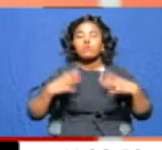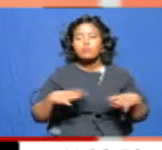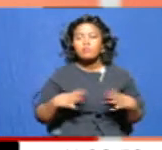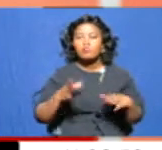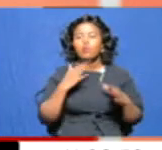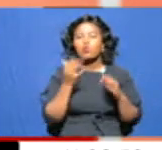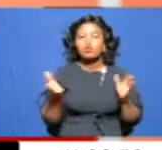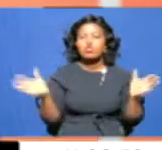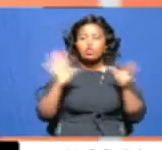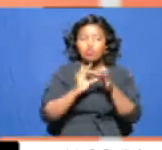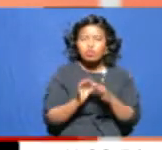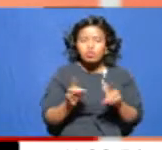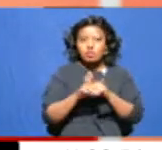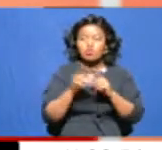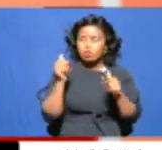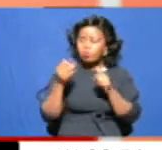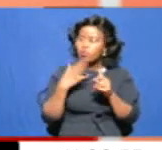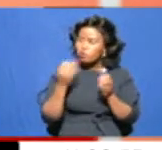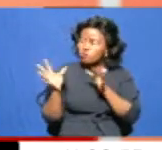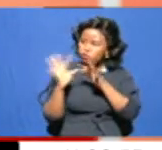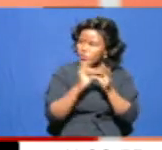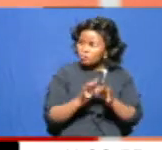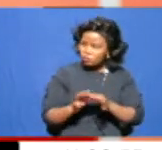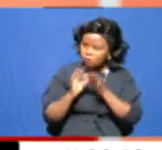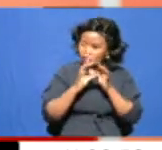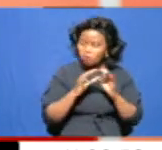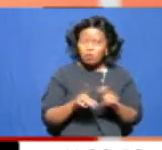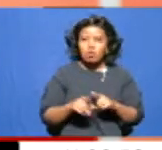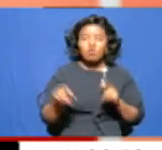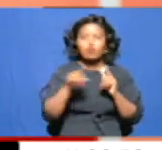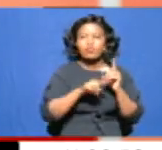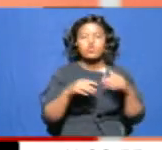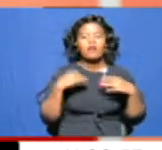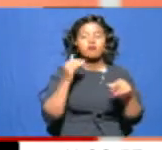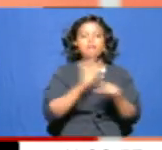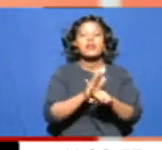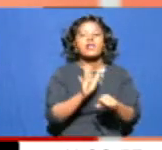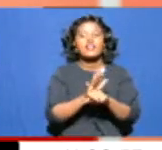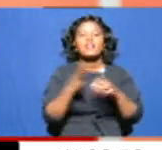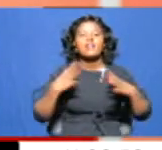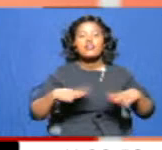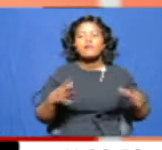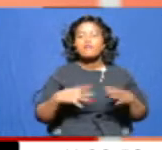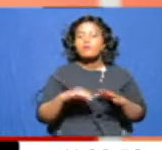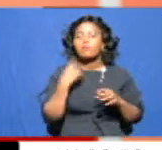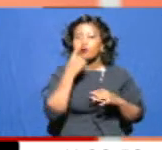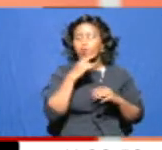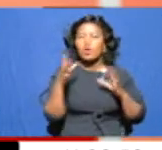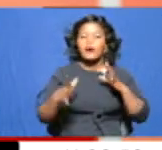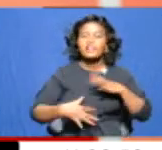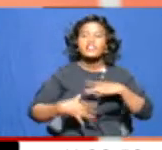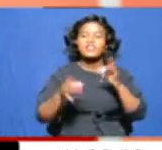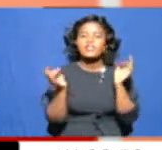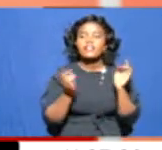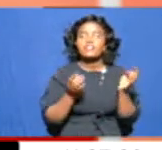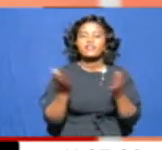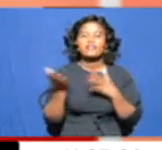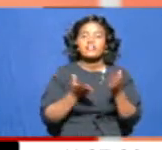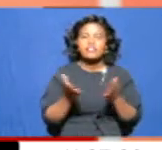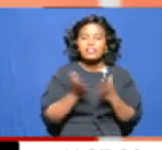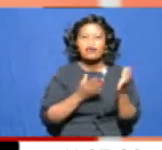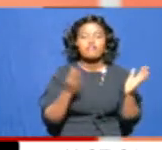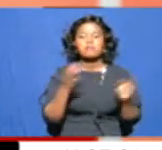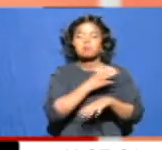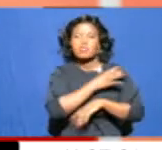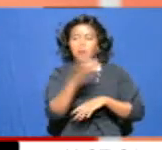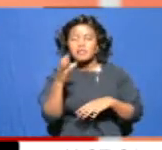which everybody wants to be associated with. And we have very, very many people are interested in serving in different capacities.